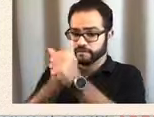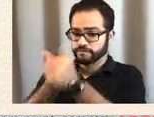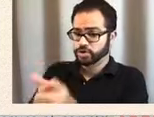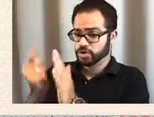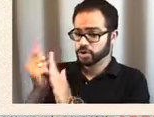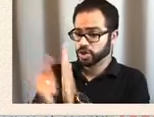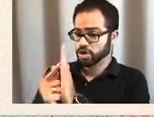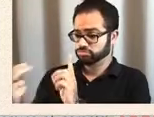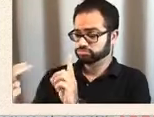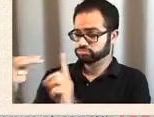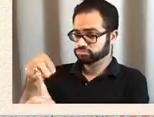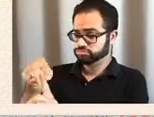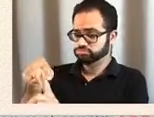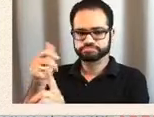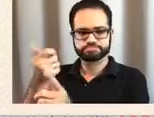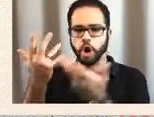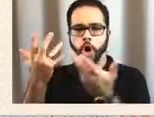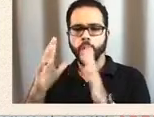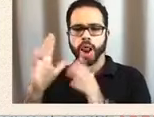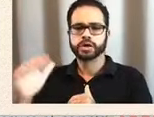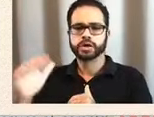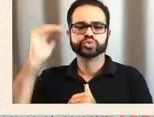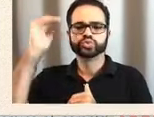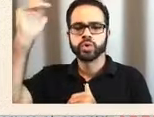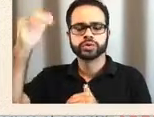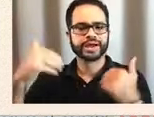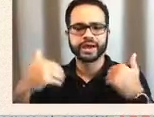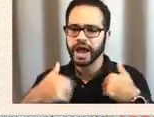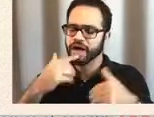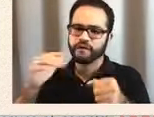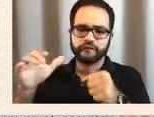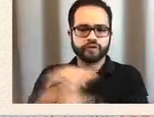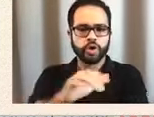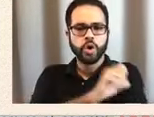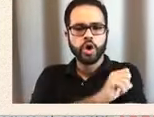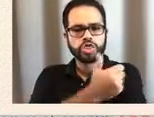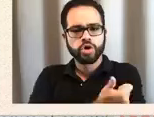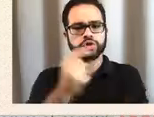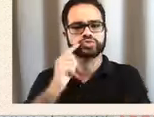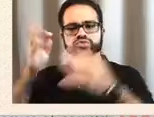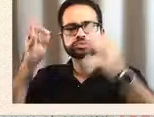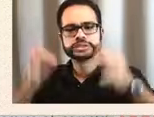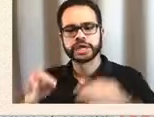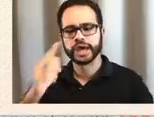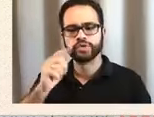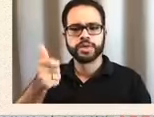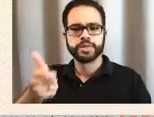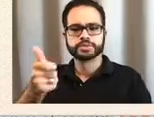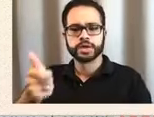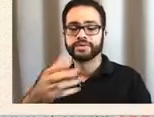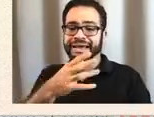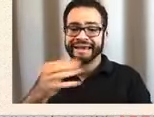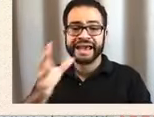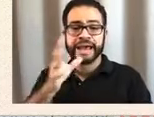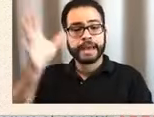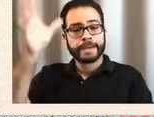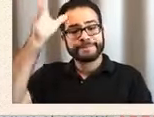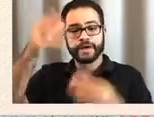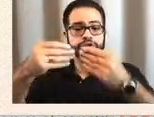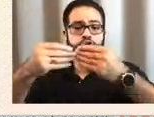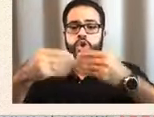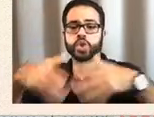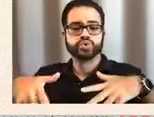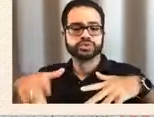an adult and has full authority to make their own decisions, and the parent loses that authority the minute the child